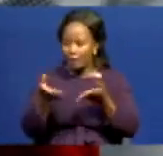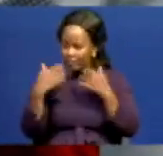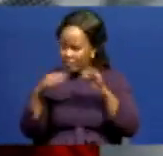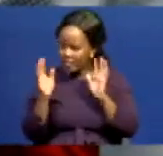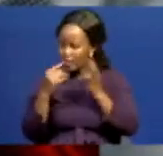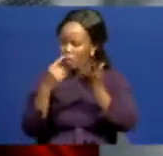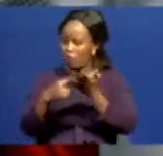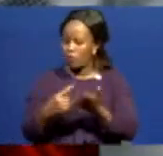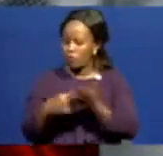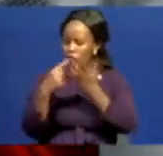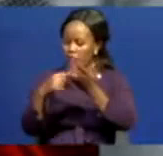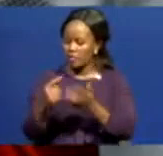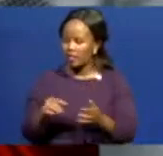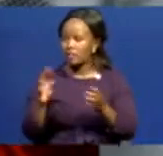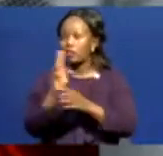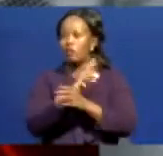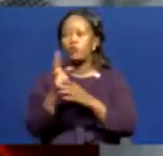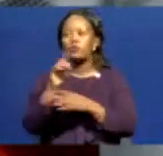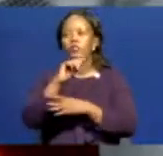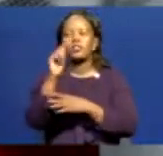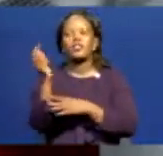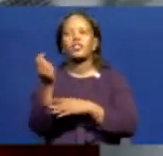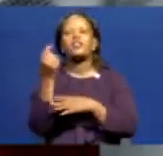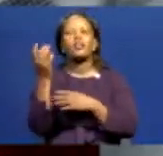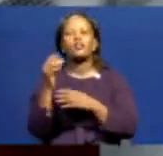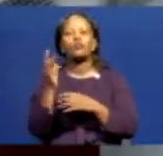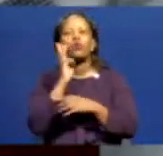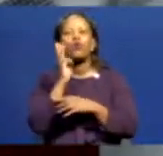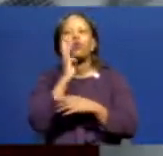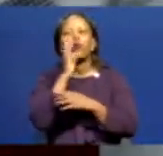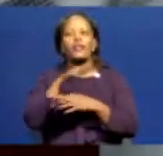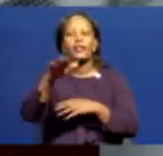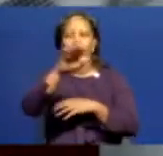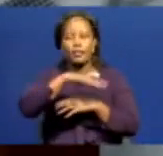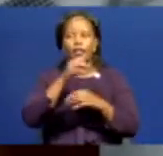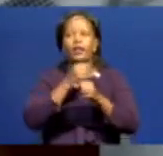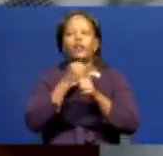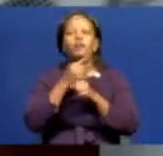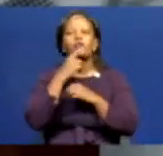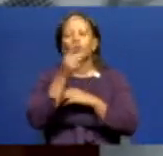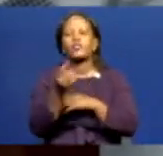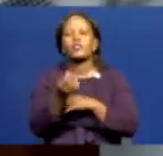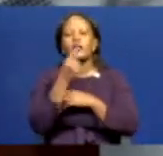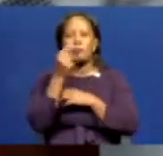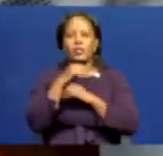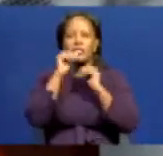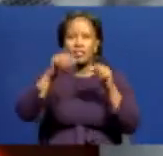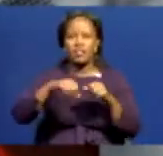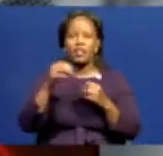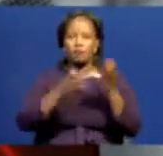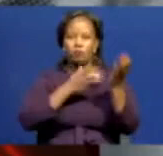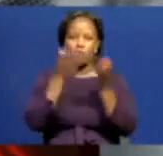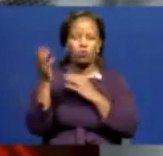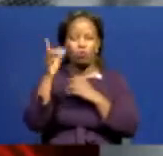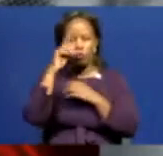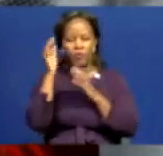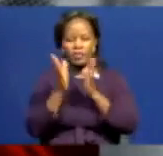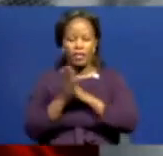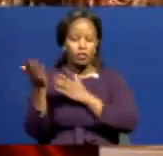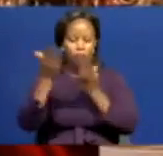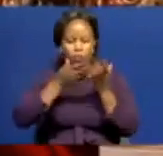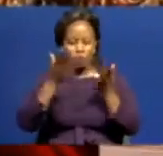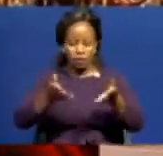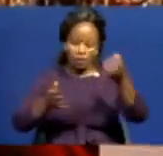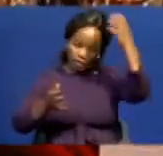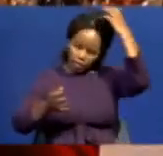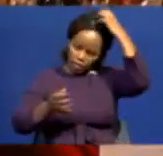discussion. We will use the Kenya Navy to ensure that the drugs can be through Mombasa and then brought here. Equally fuel.